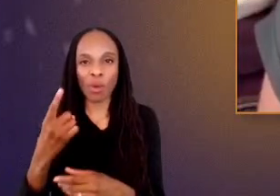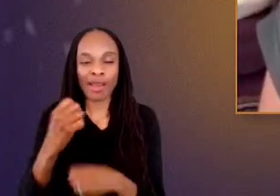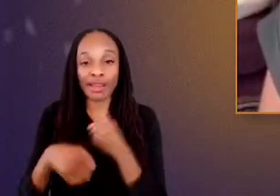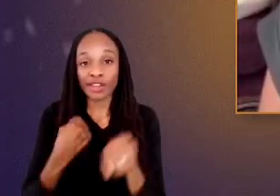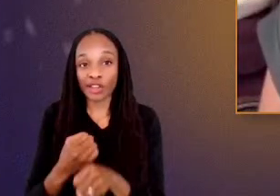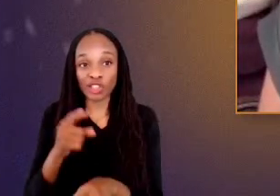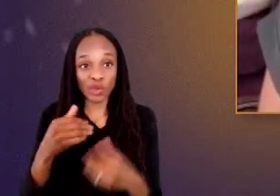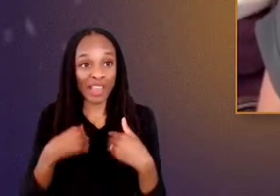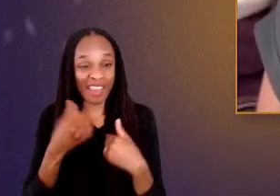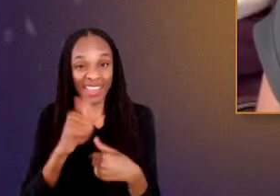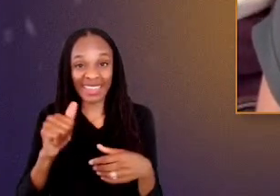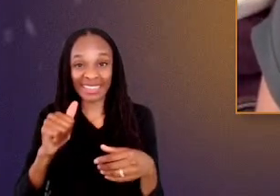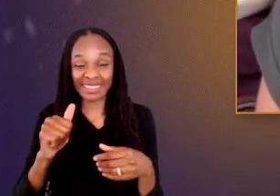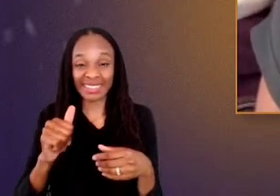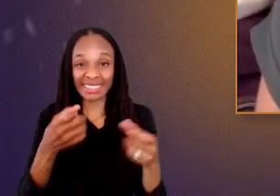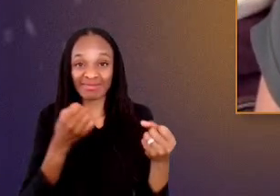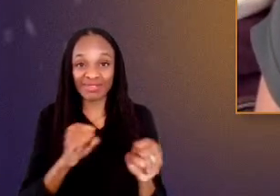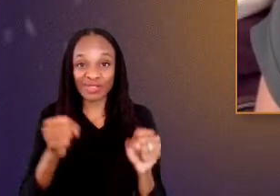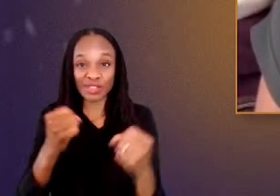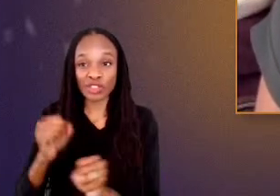if you have two films?